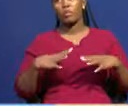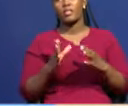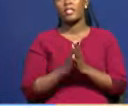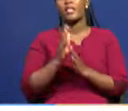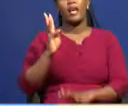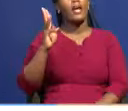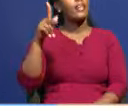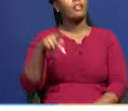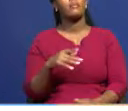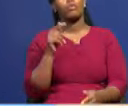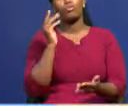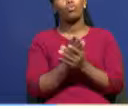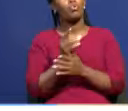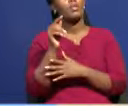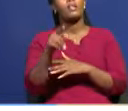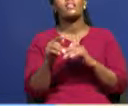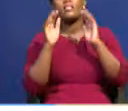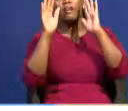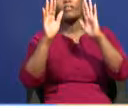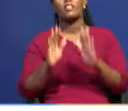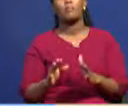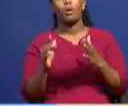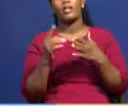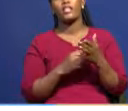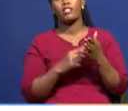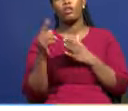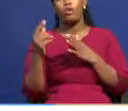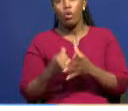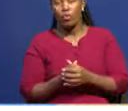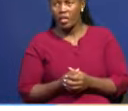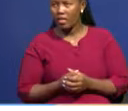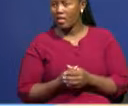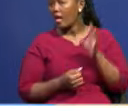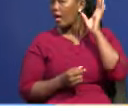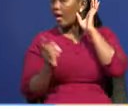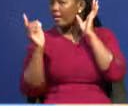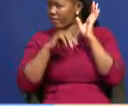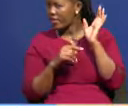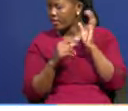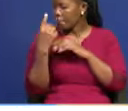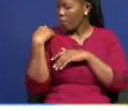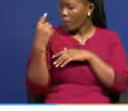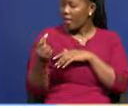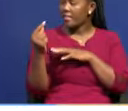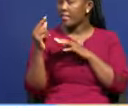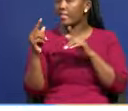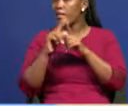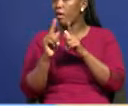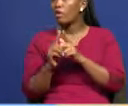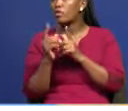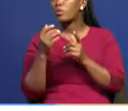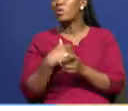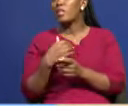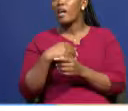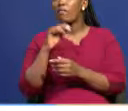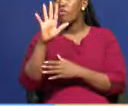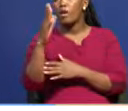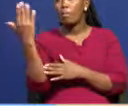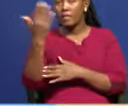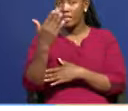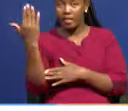is a crucial week. Let me start with James. James, you've heard from the members of the public. Yesterday you had a briefing, and I can see even have your presentation here